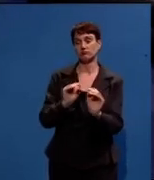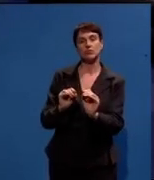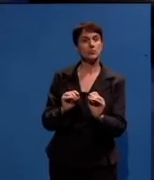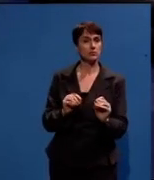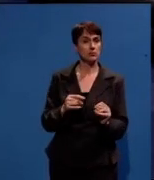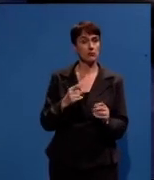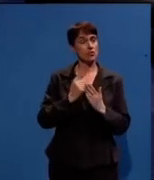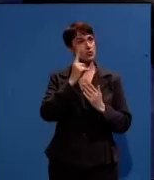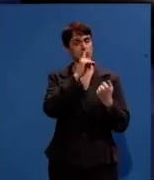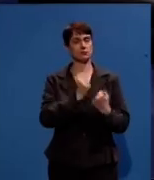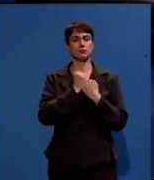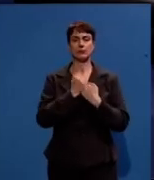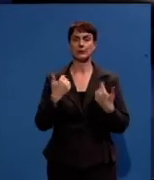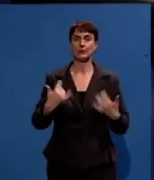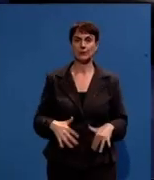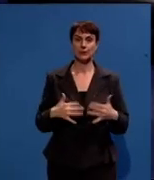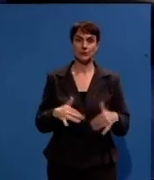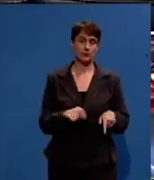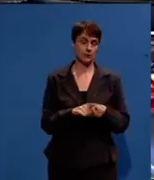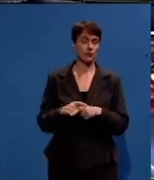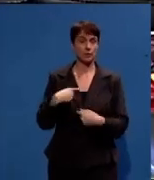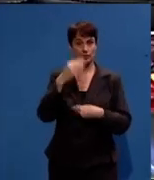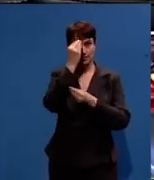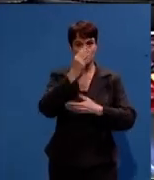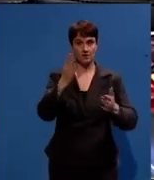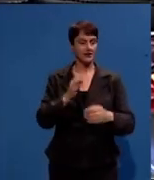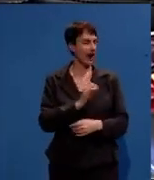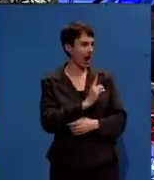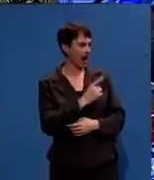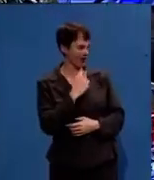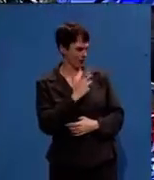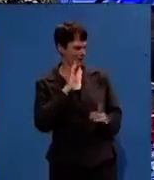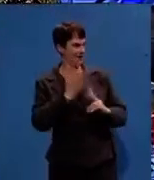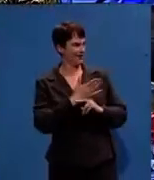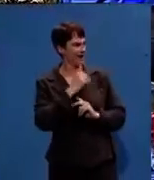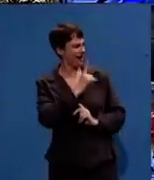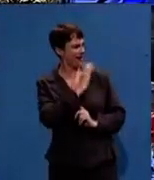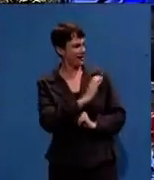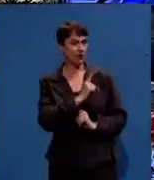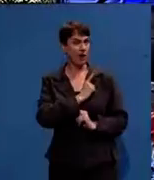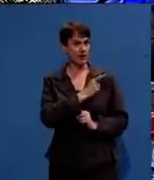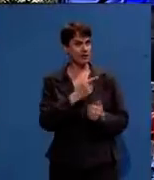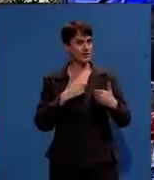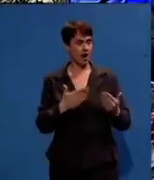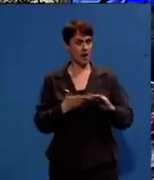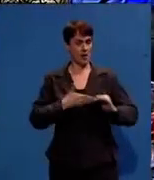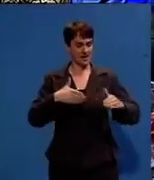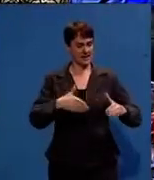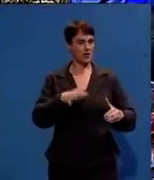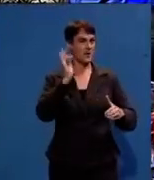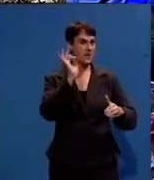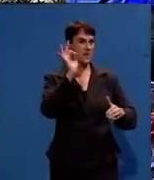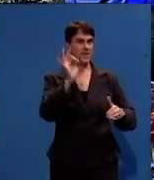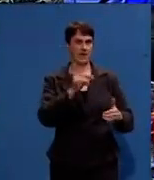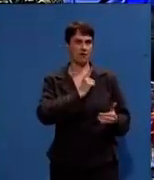supported, and I need to hasten and indicate that... I actually wanted to ask you now, because, you know, it is great to start an organization, right? And it can be